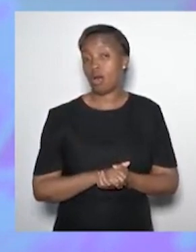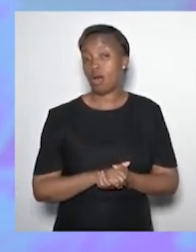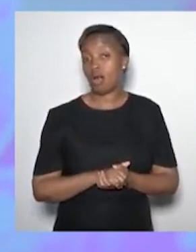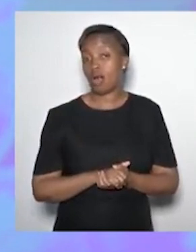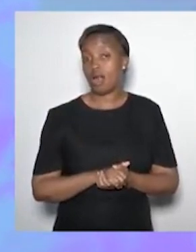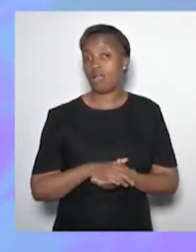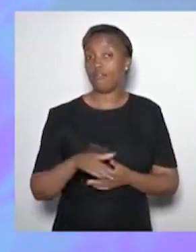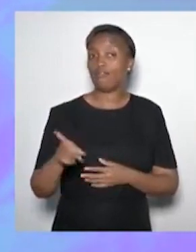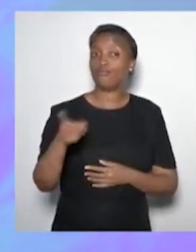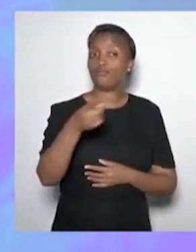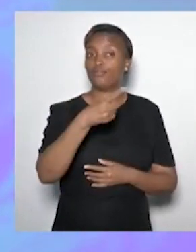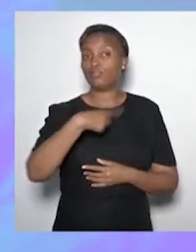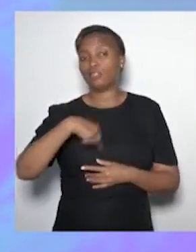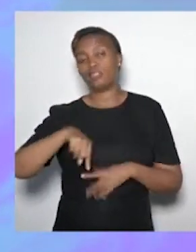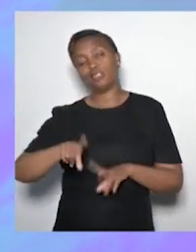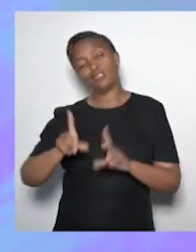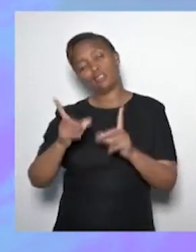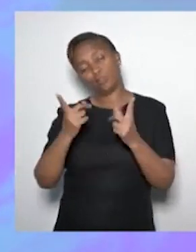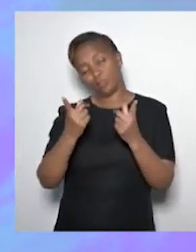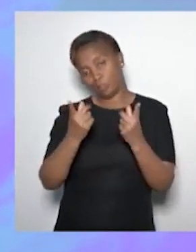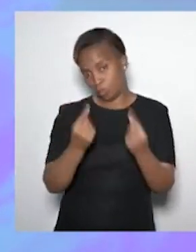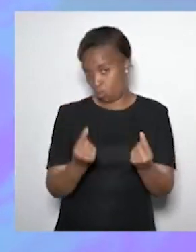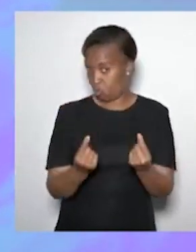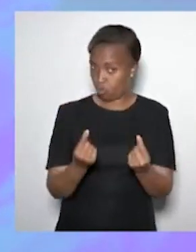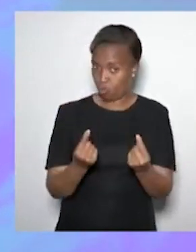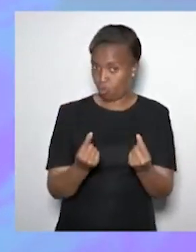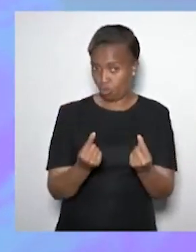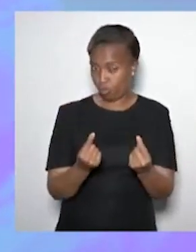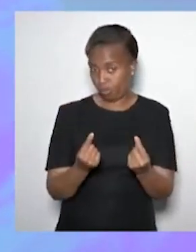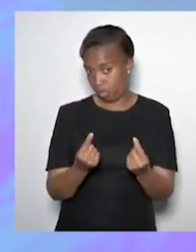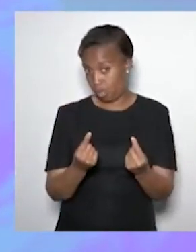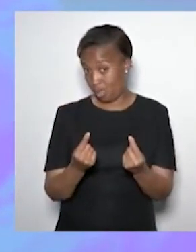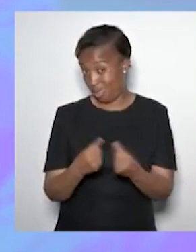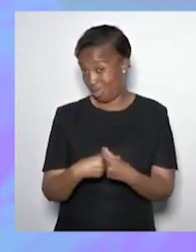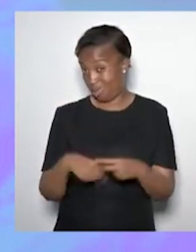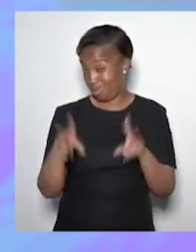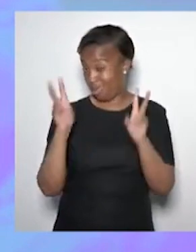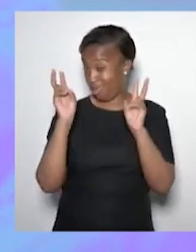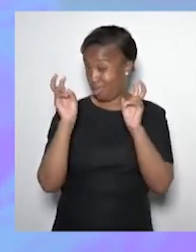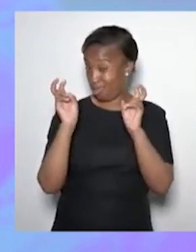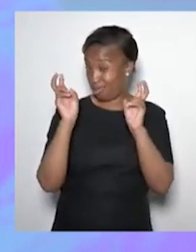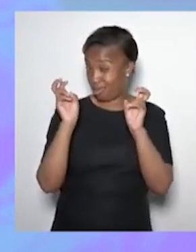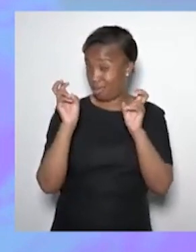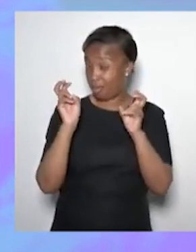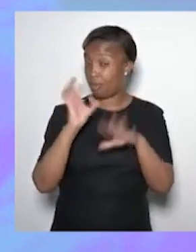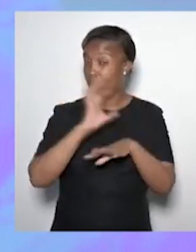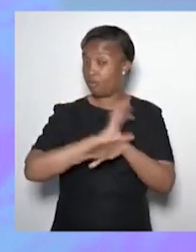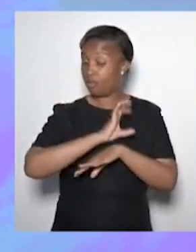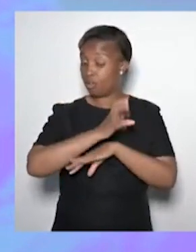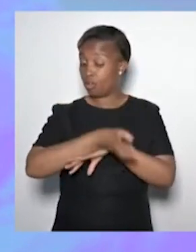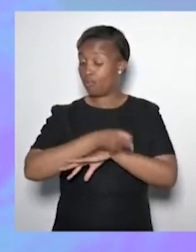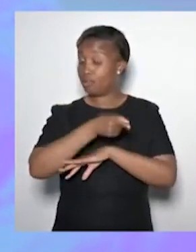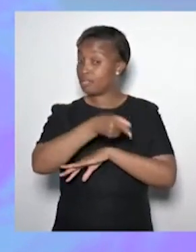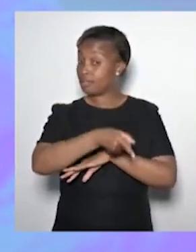for us to fulfill the theme of this conference?